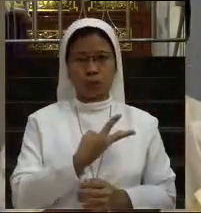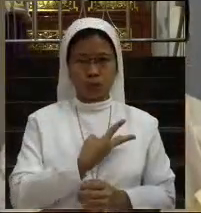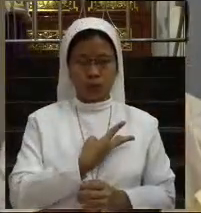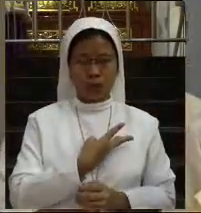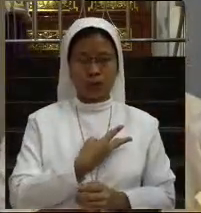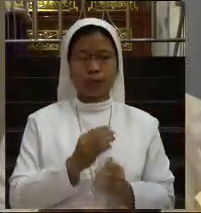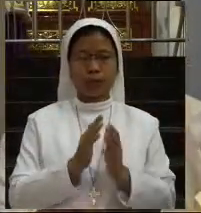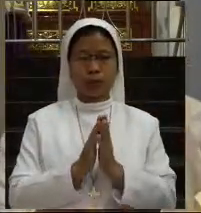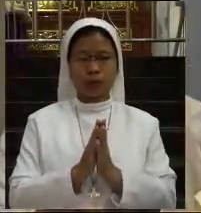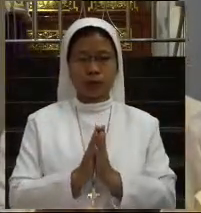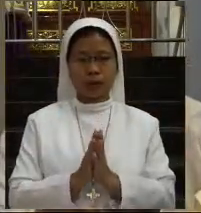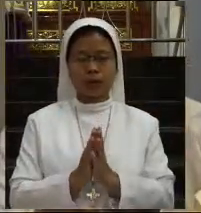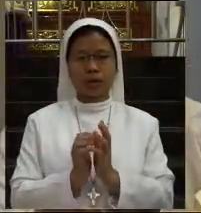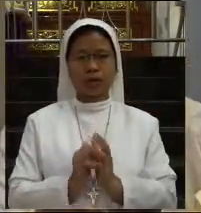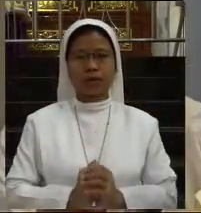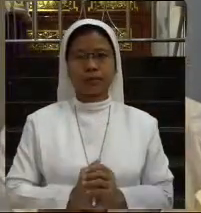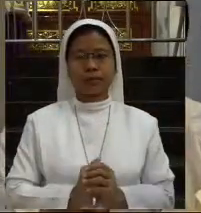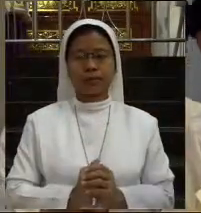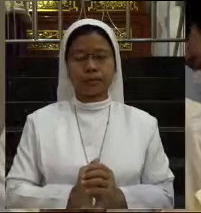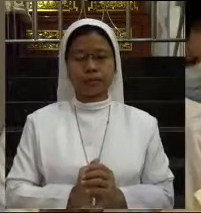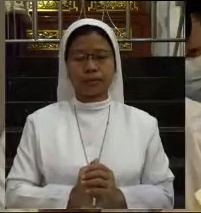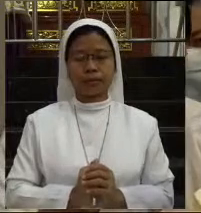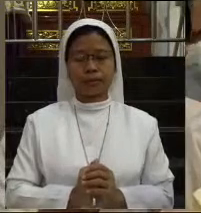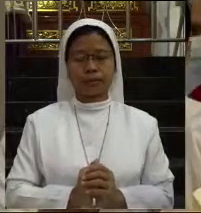heads, we pray.